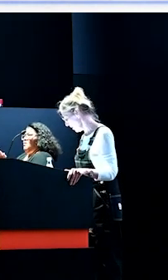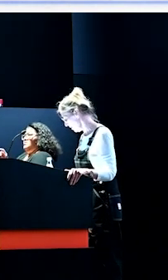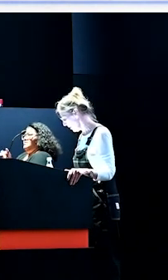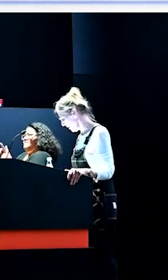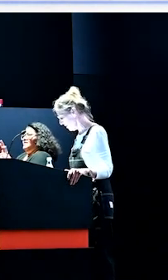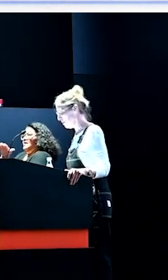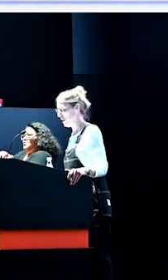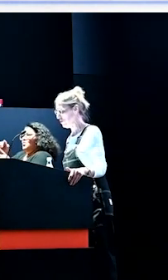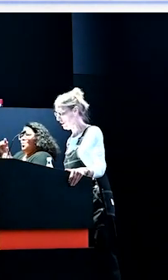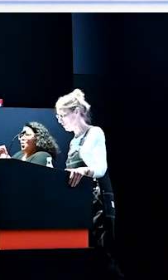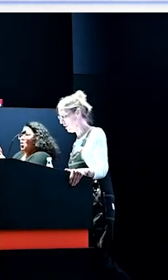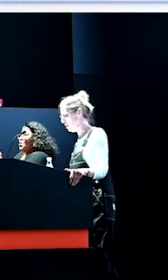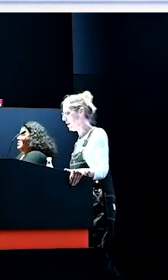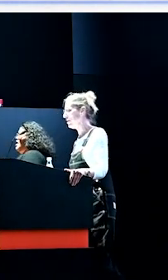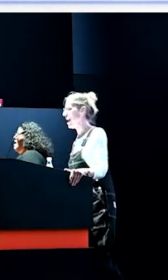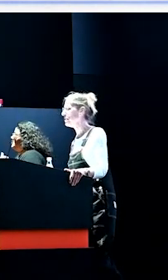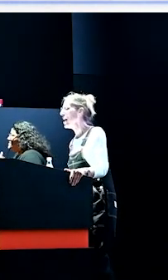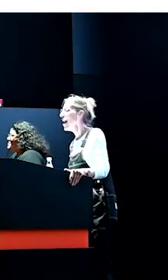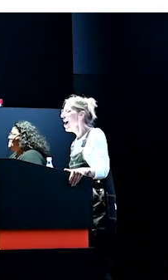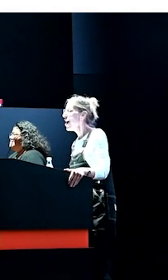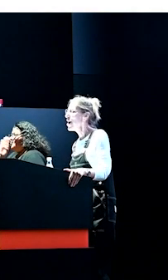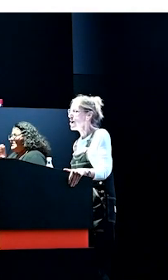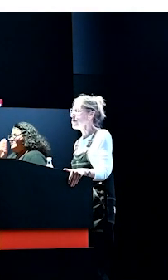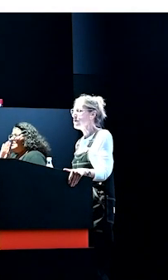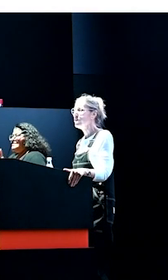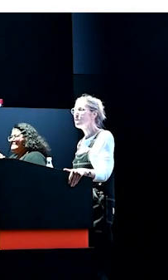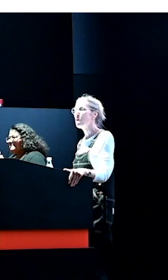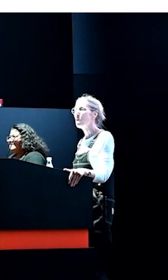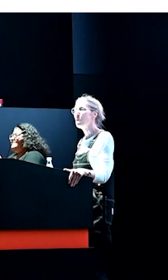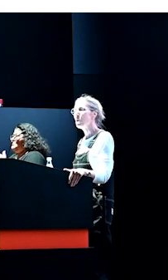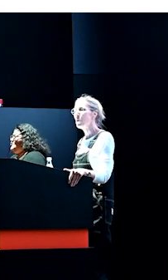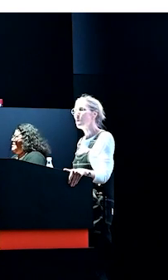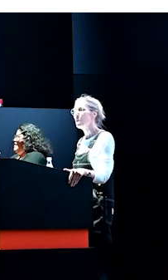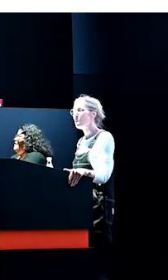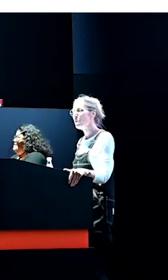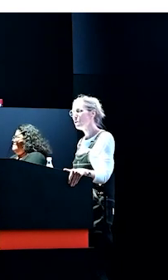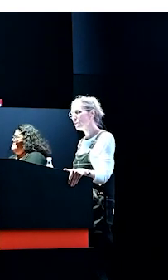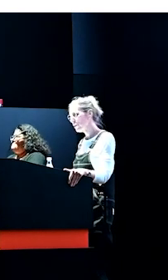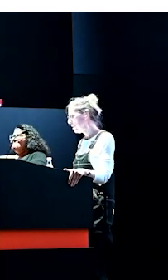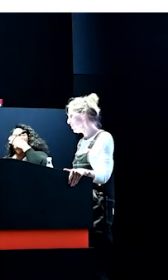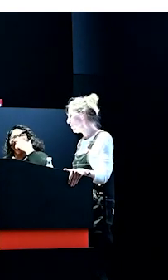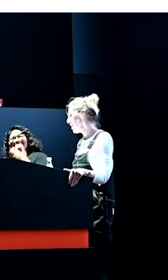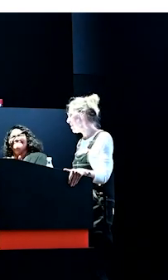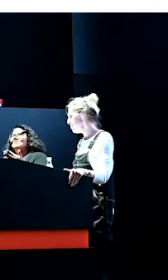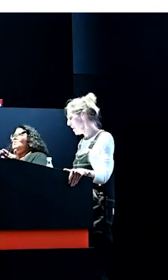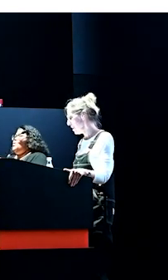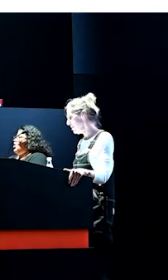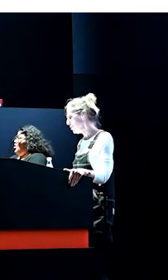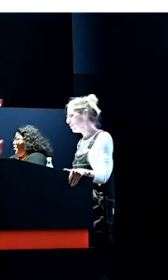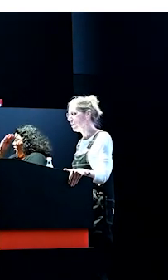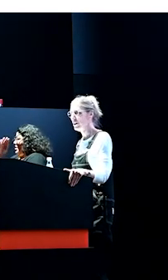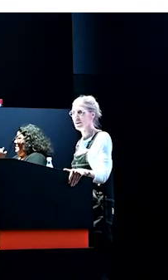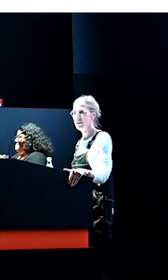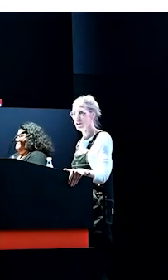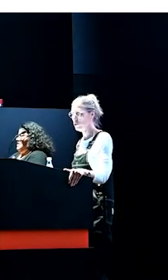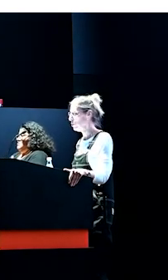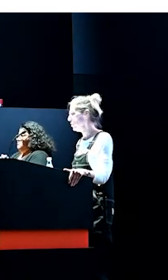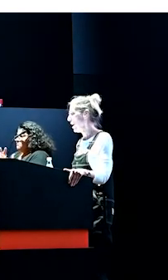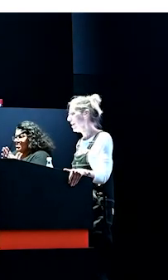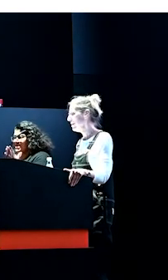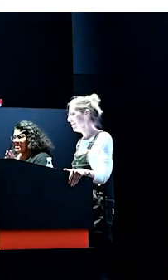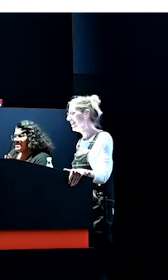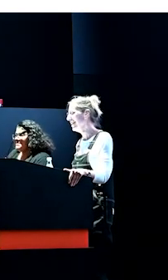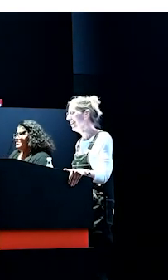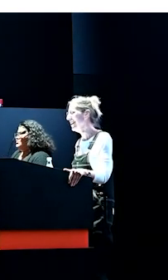still spend a lot of time being frustrated about that. So learning to read and being in school, tears